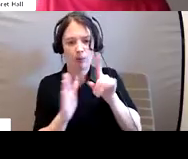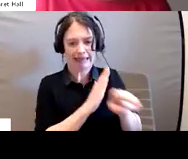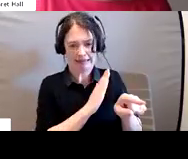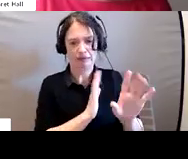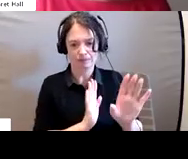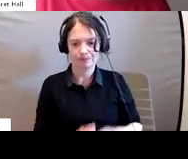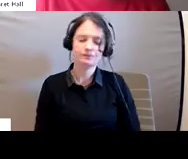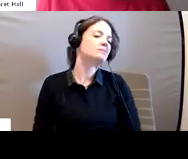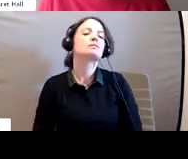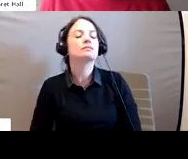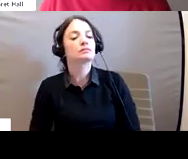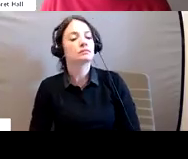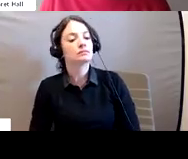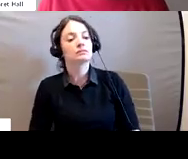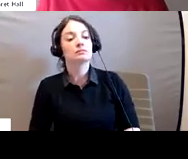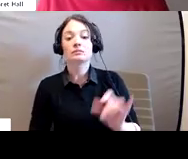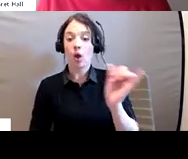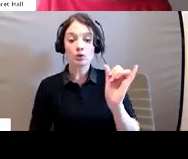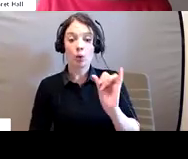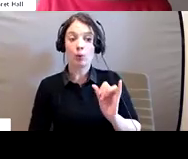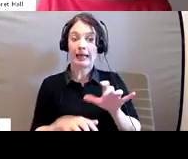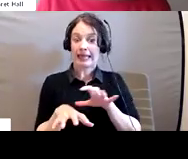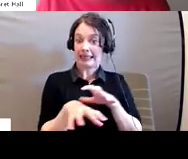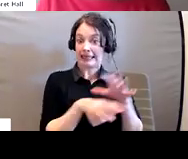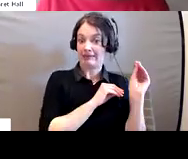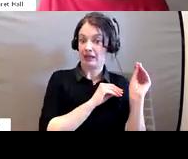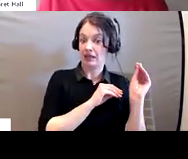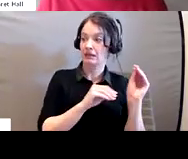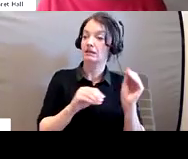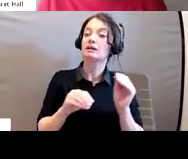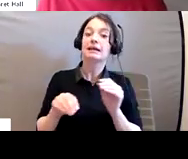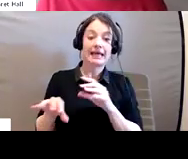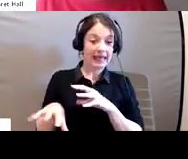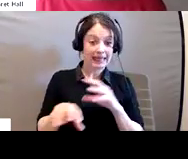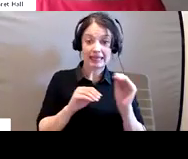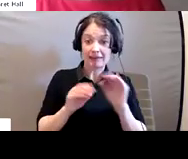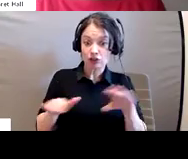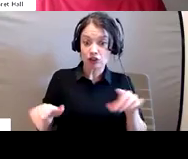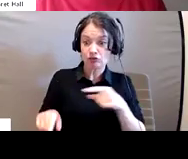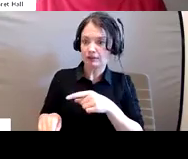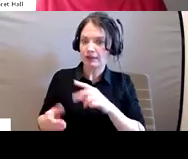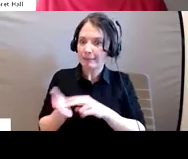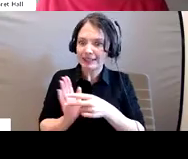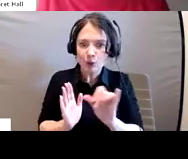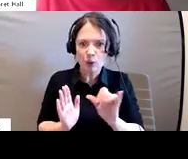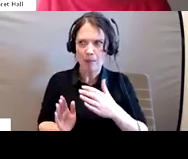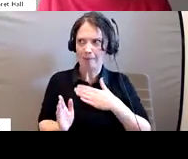And furthermore, leaving in this context will often entail leaving one's own home. And in many